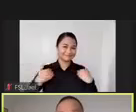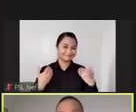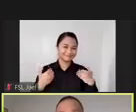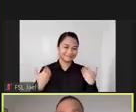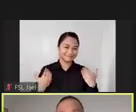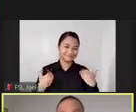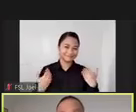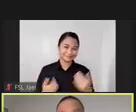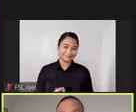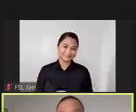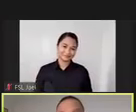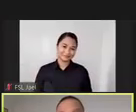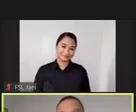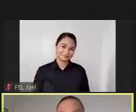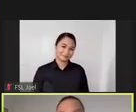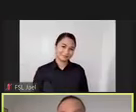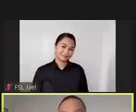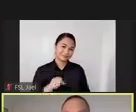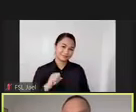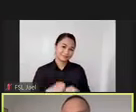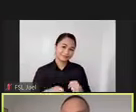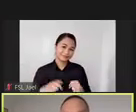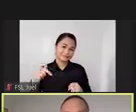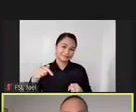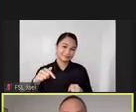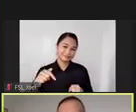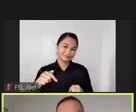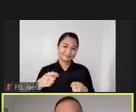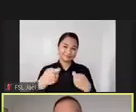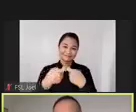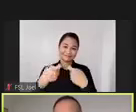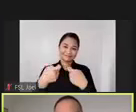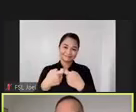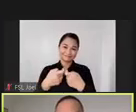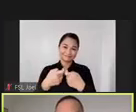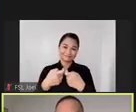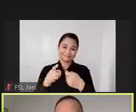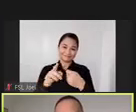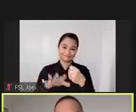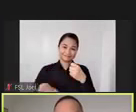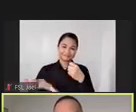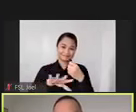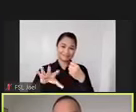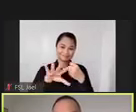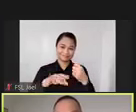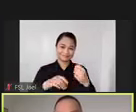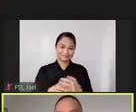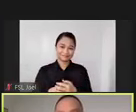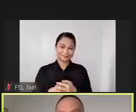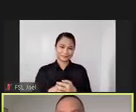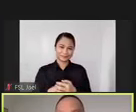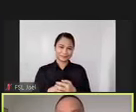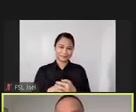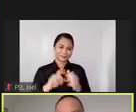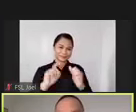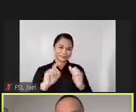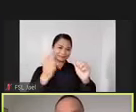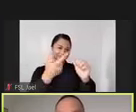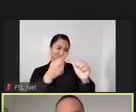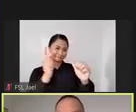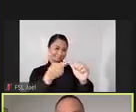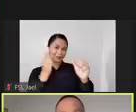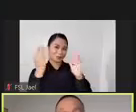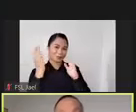our priority is to make access to electricity within the reach of every family, whether they're rich or poor, to increase